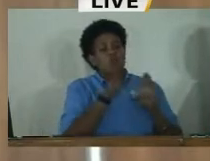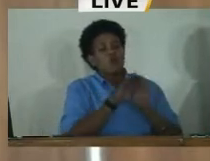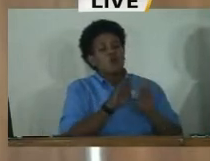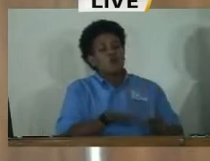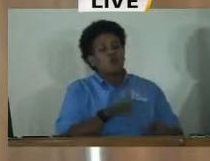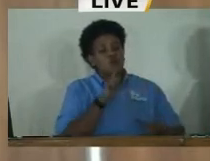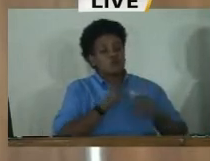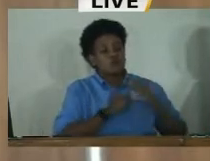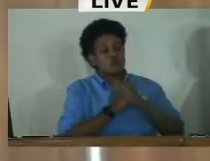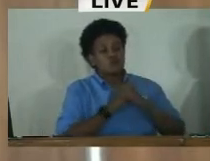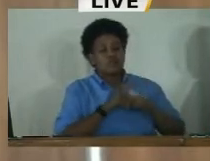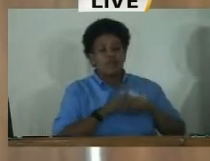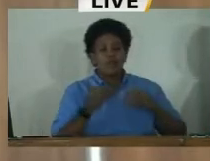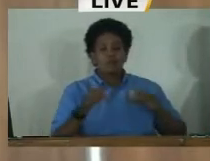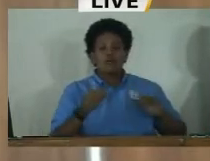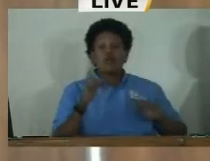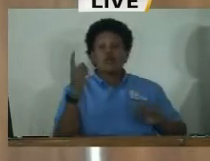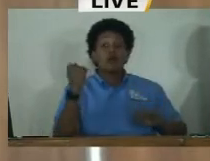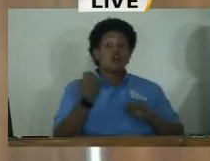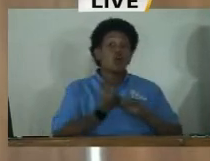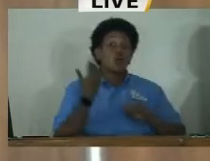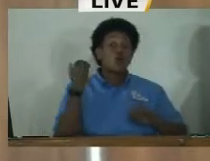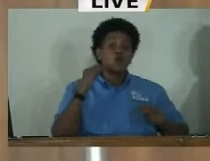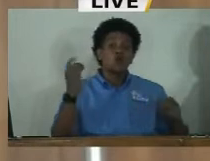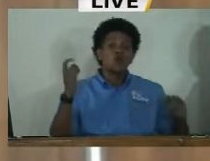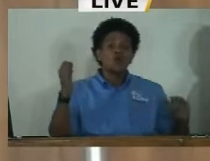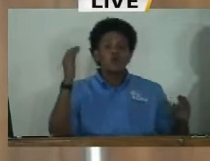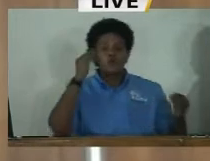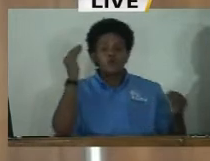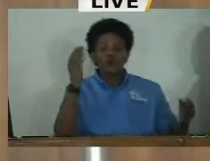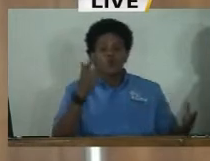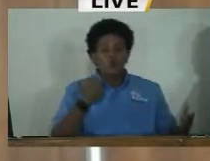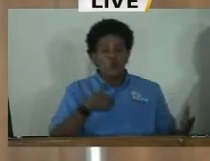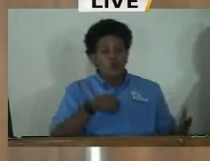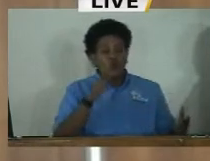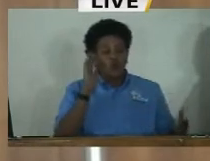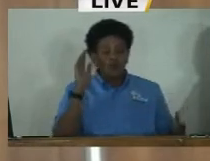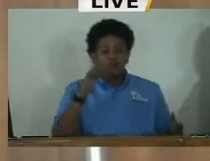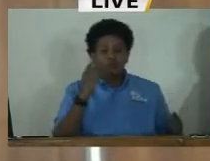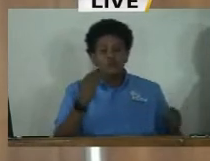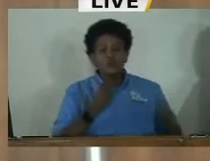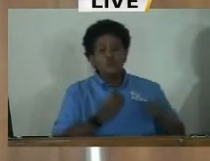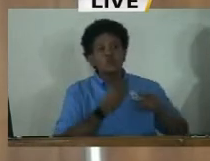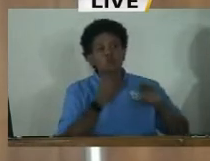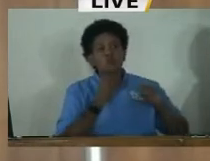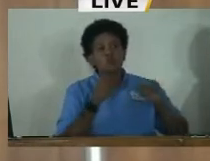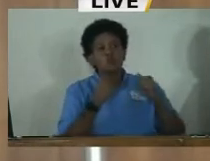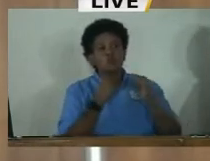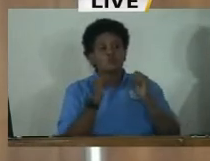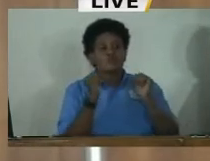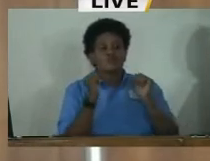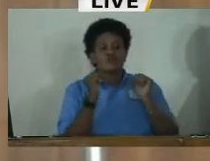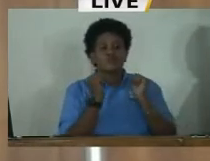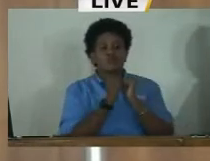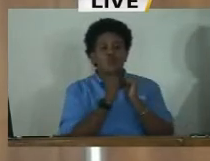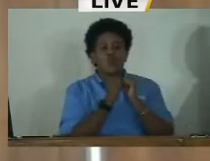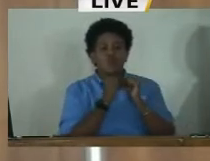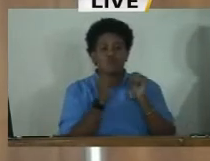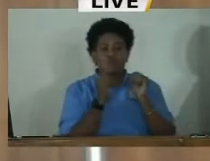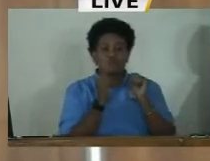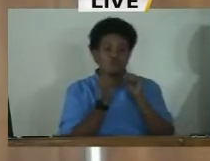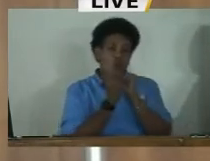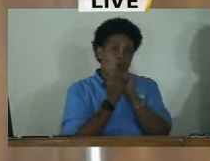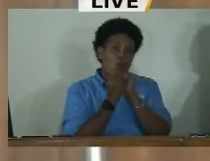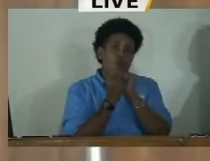curfews. 1 year ago, nobody could have told us that we'd be doing habitual Zoom meetings and that Zoom as a